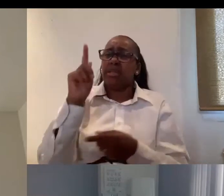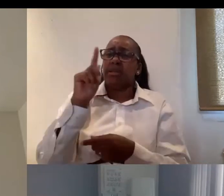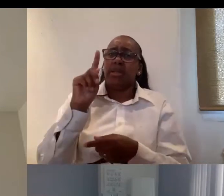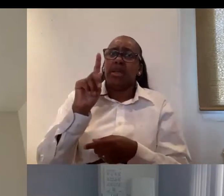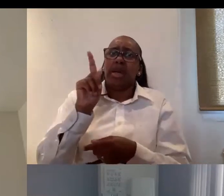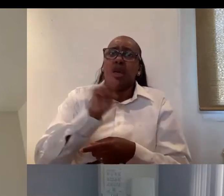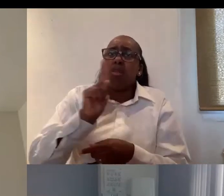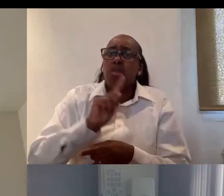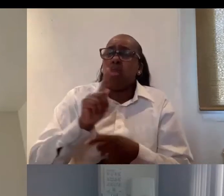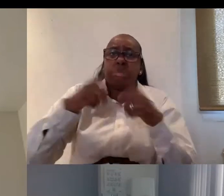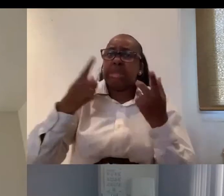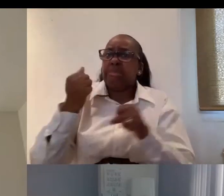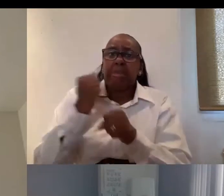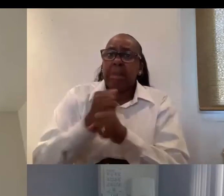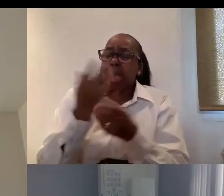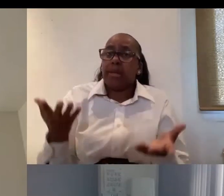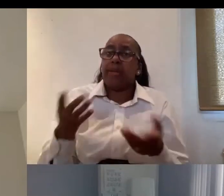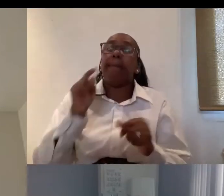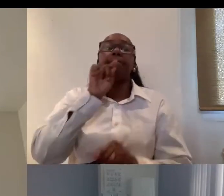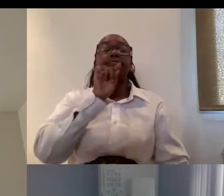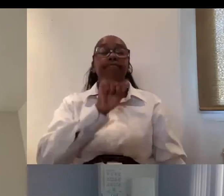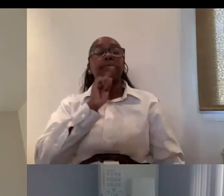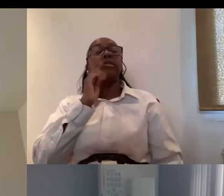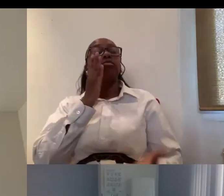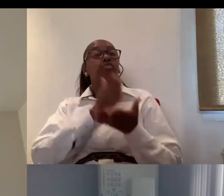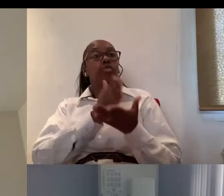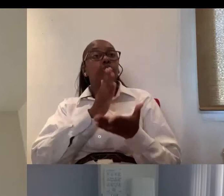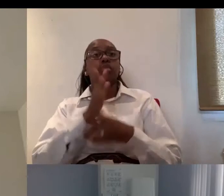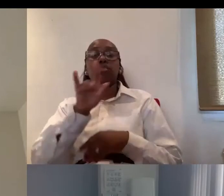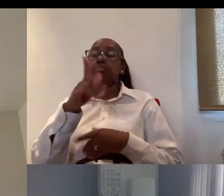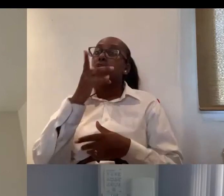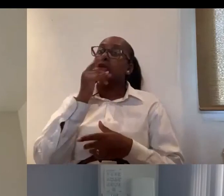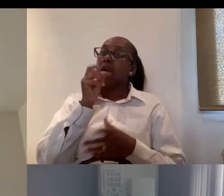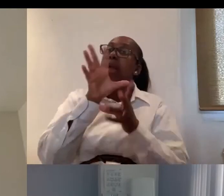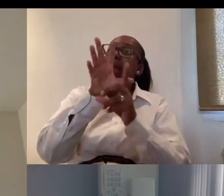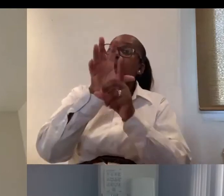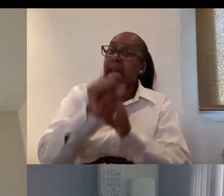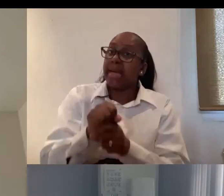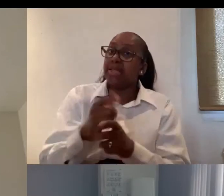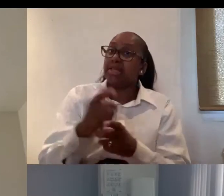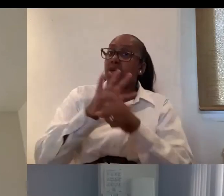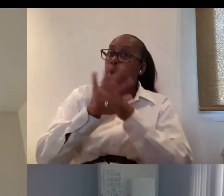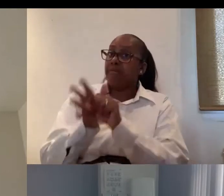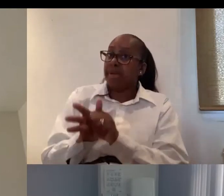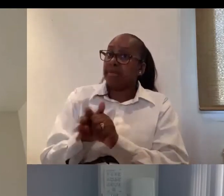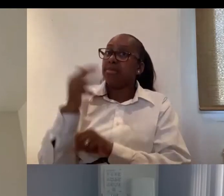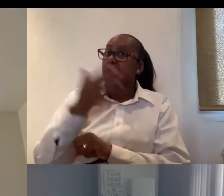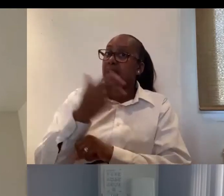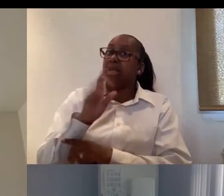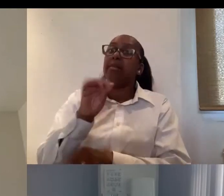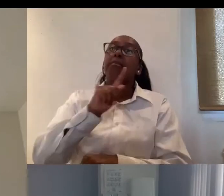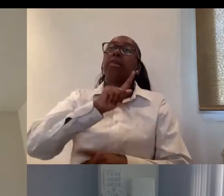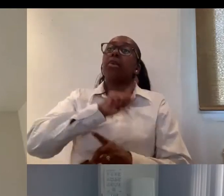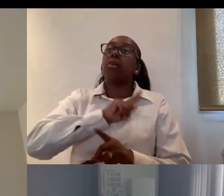Yeah, so it's true to say that even if you've had the vaccine, you can still catch COVID-19. And so that's the reason